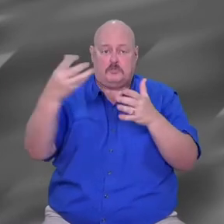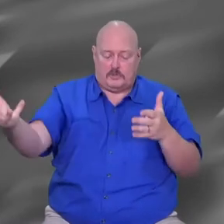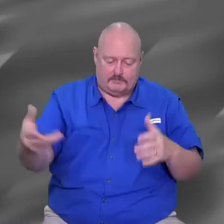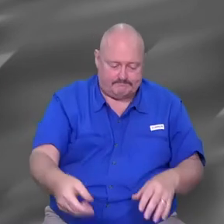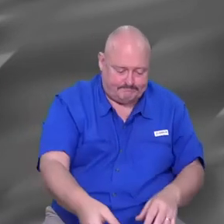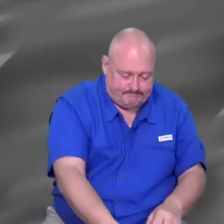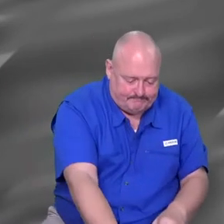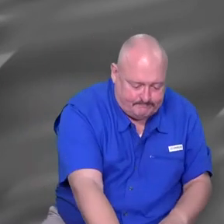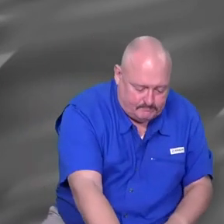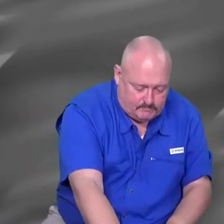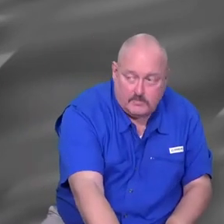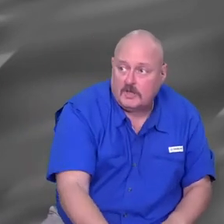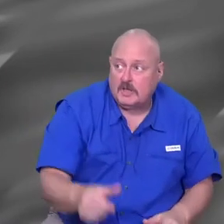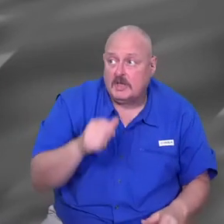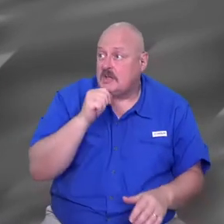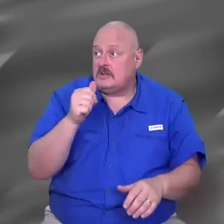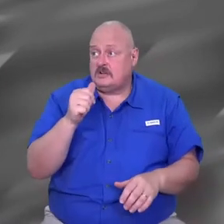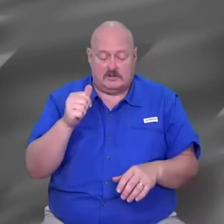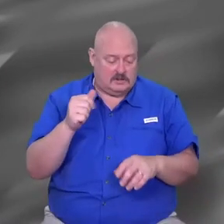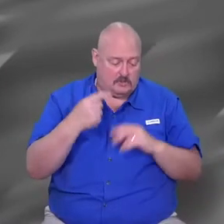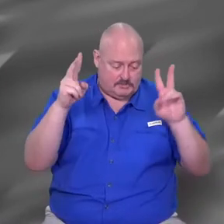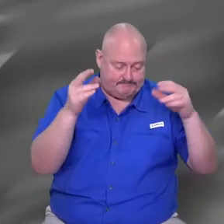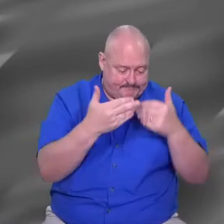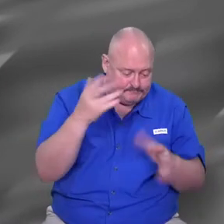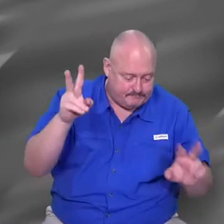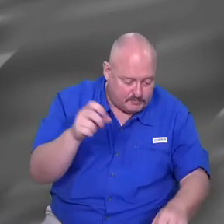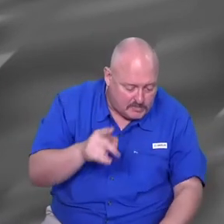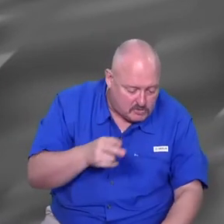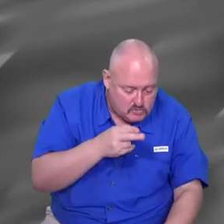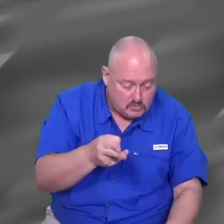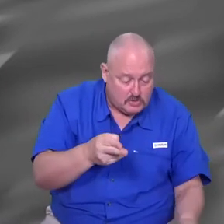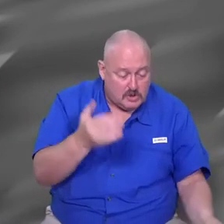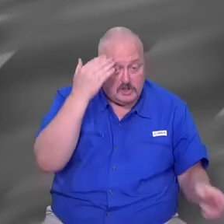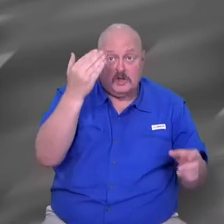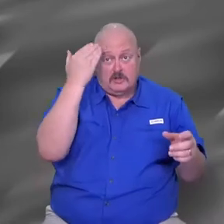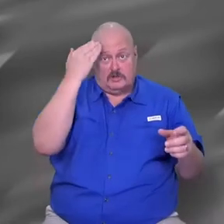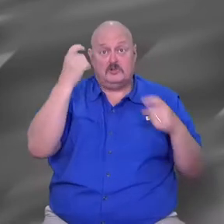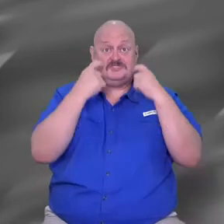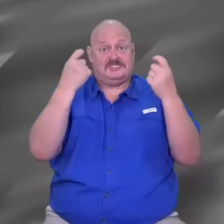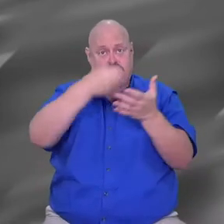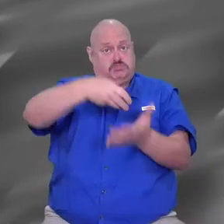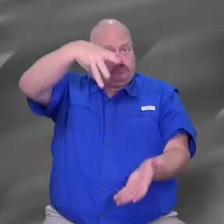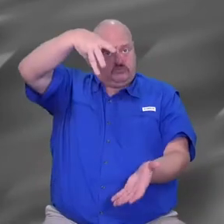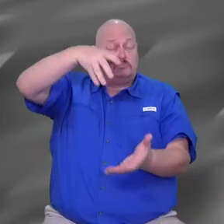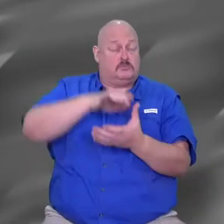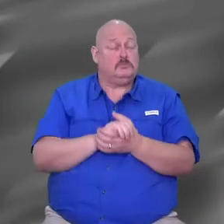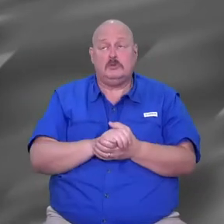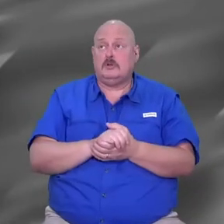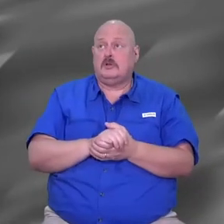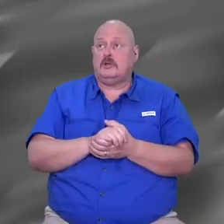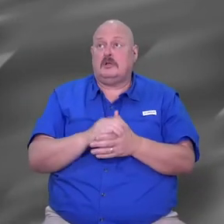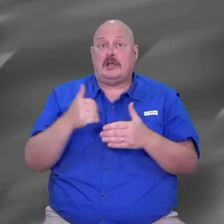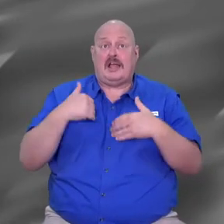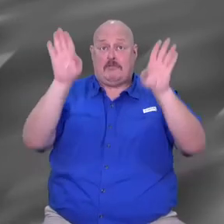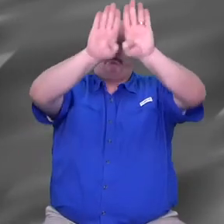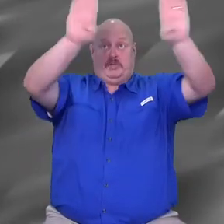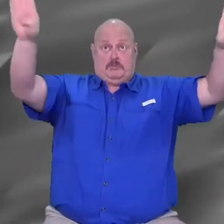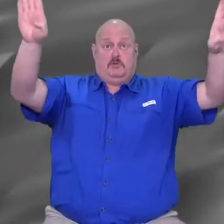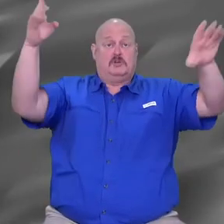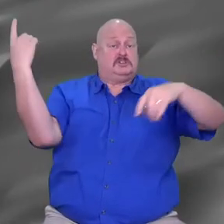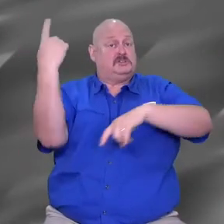pay. And that's not just a colloquialism. That's the truth. You know that sin is expensive, right? We have billboards